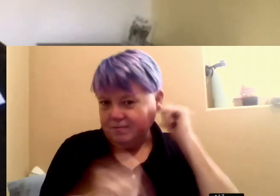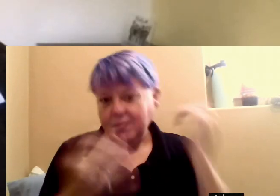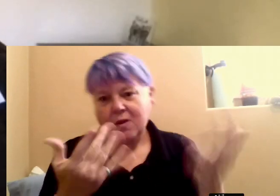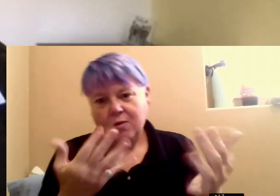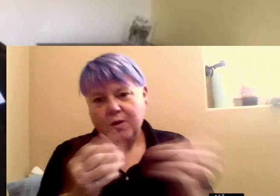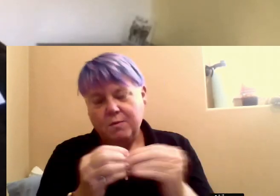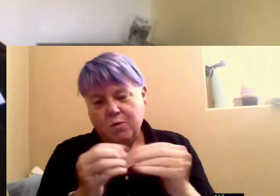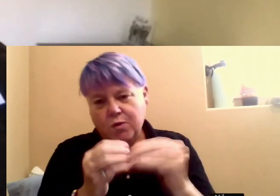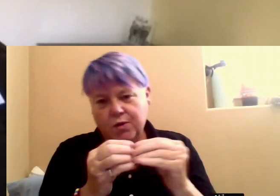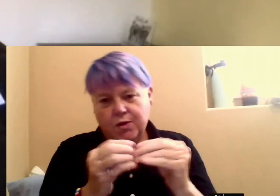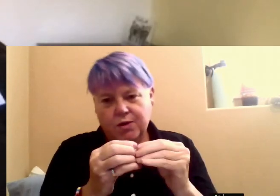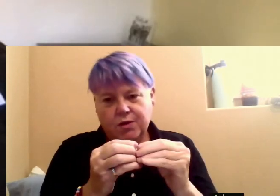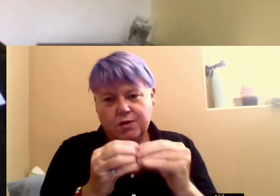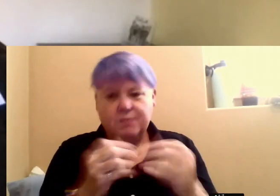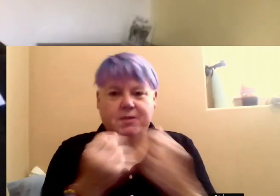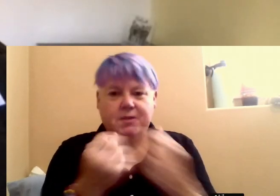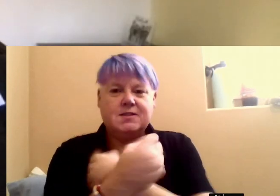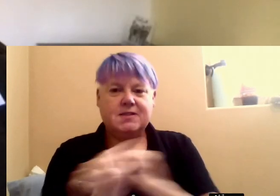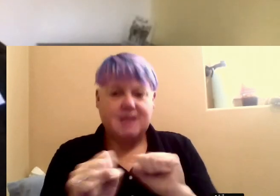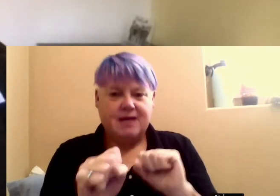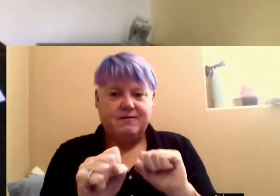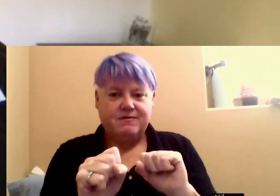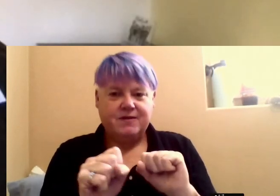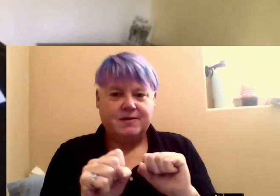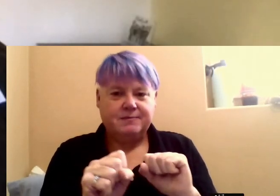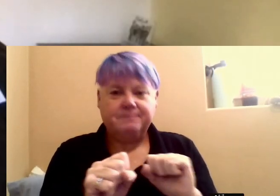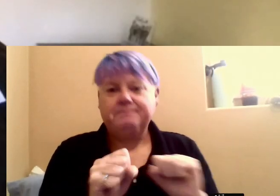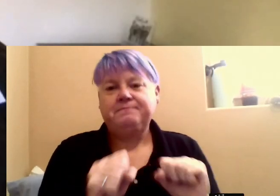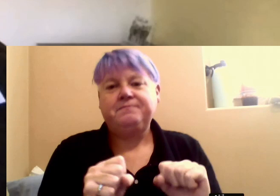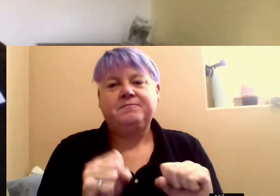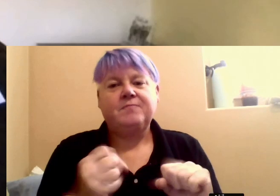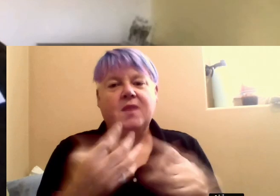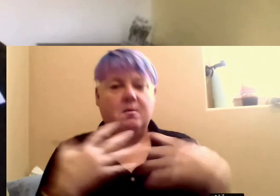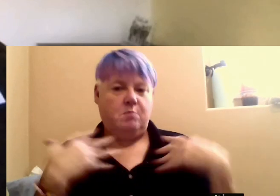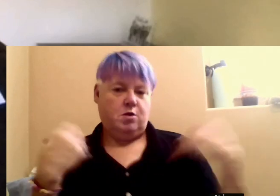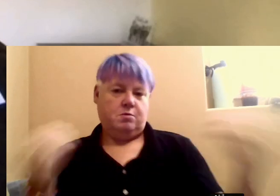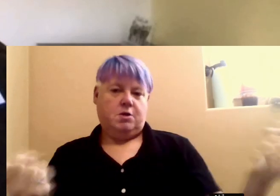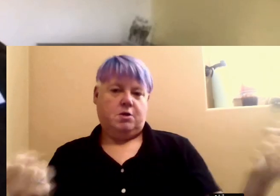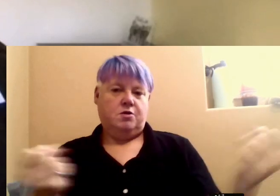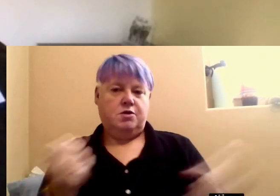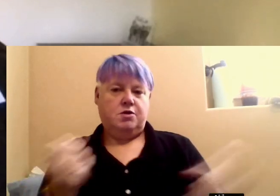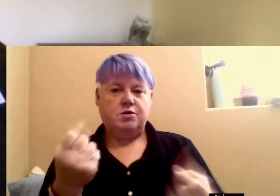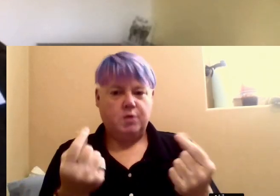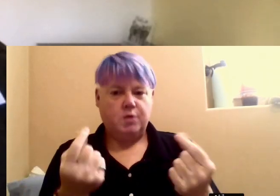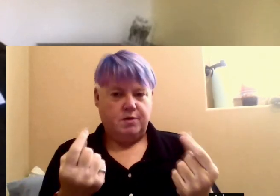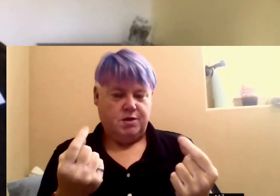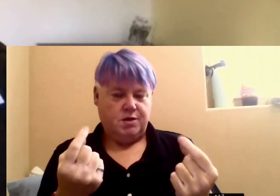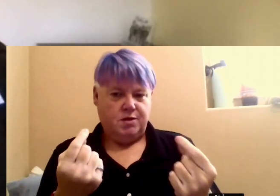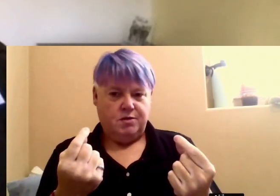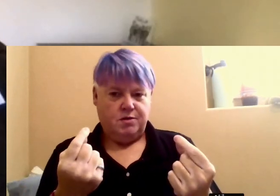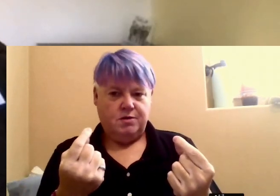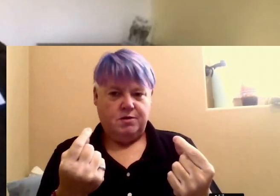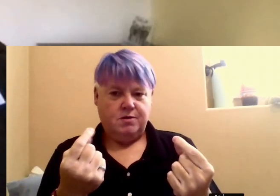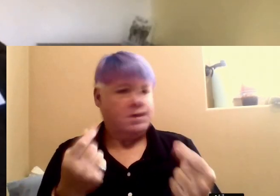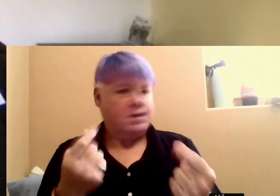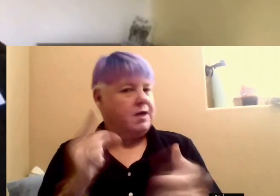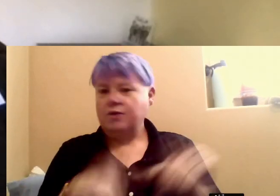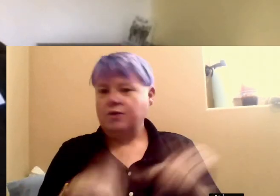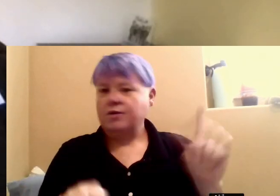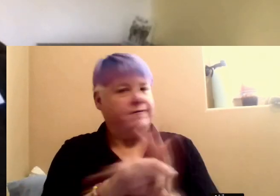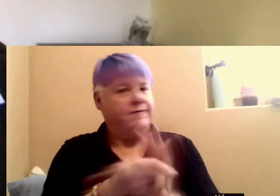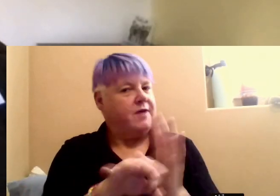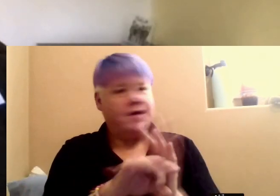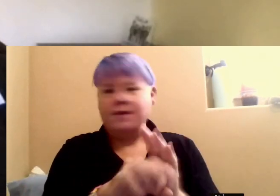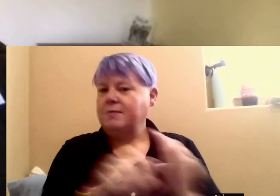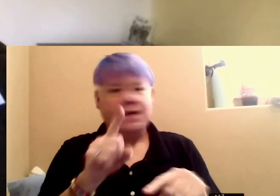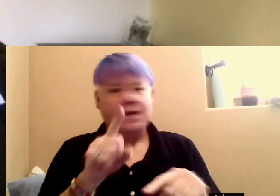more, to be safe and to build up my courage, because what I was about to do was serious. It could be fatal, but I couldn't back out